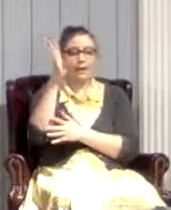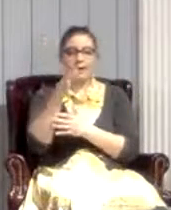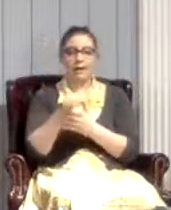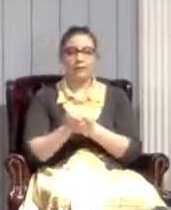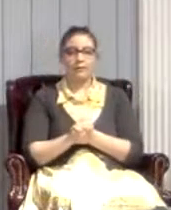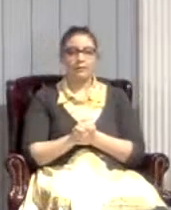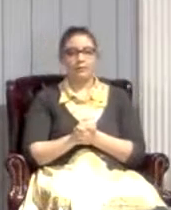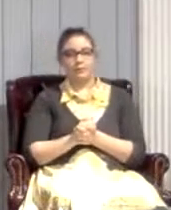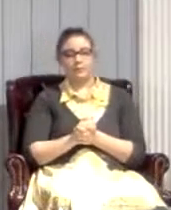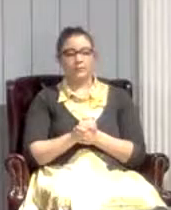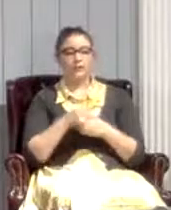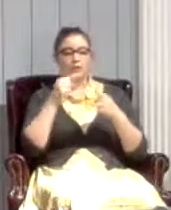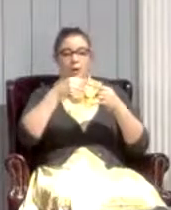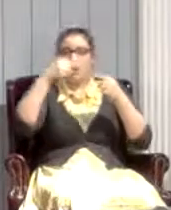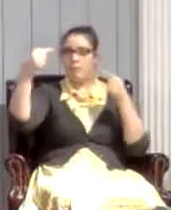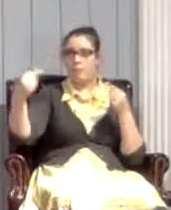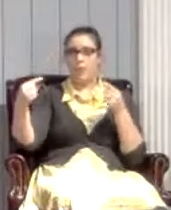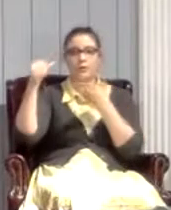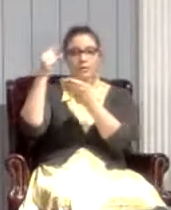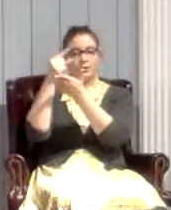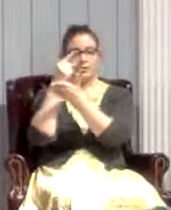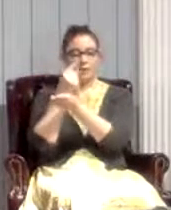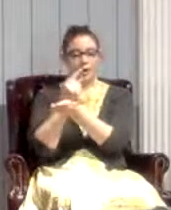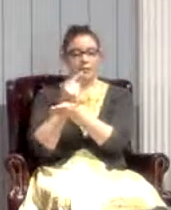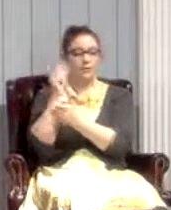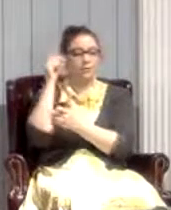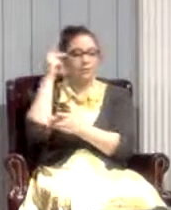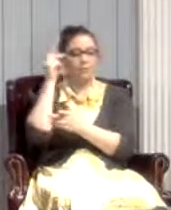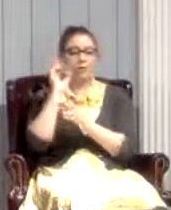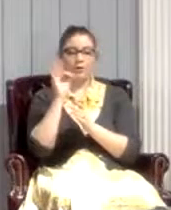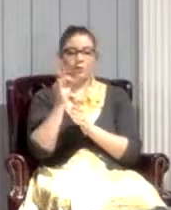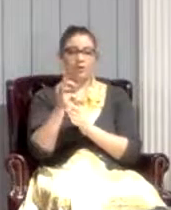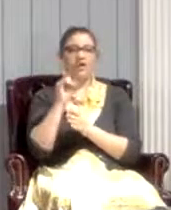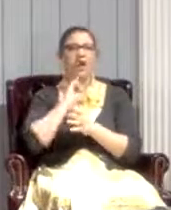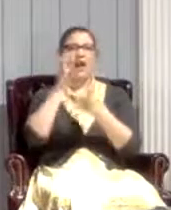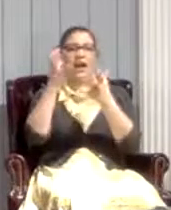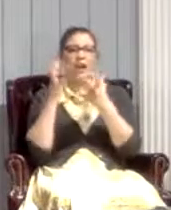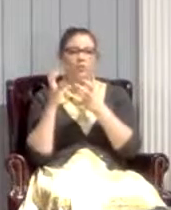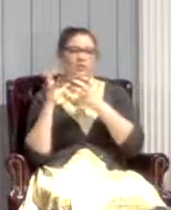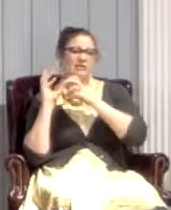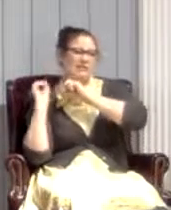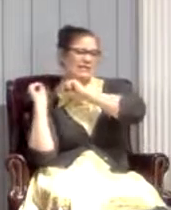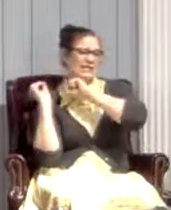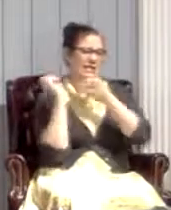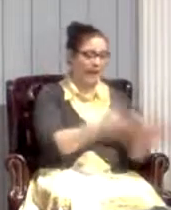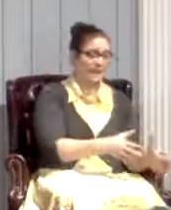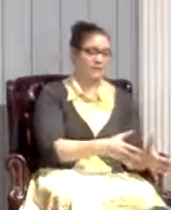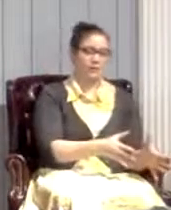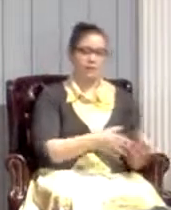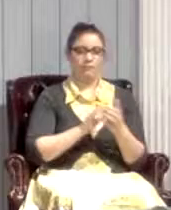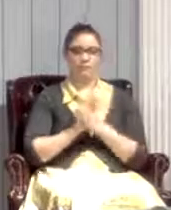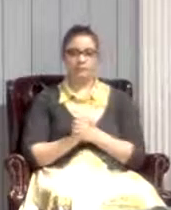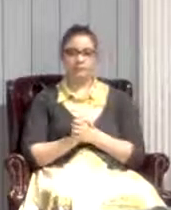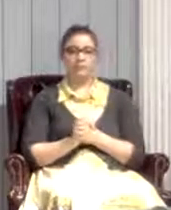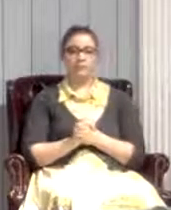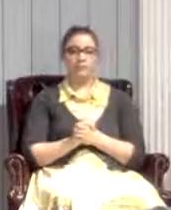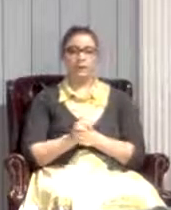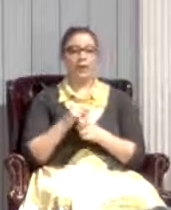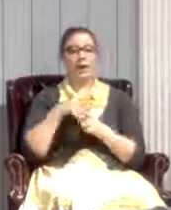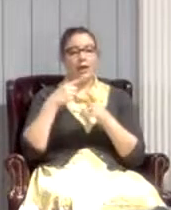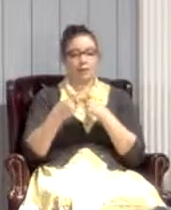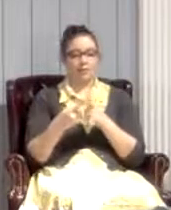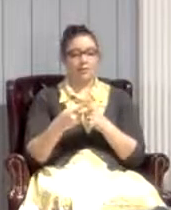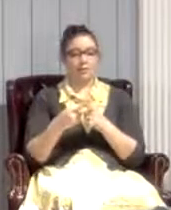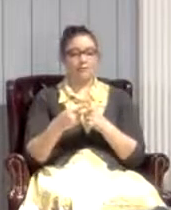come up with that are opposed to the gospel that the Apostle preached. And he said, I want to cast them down. And then he says, not only that, I